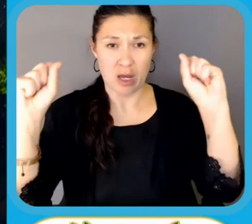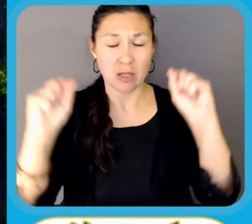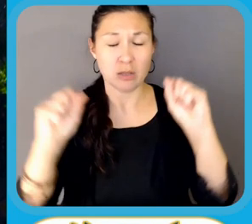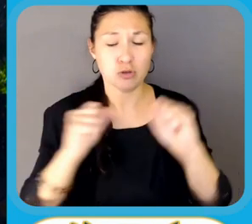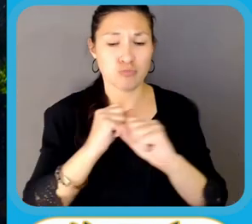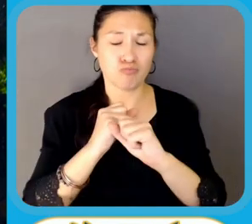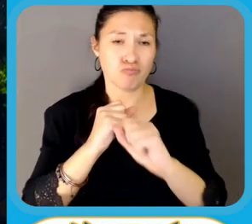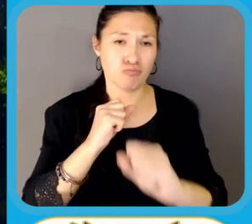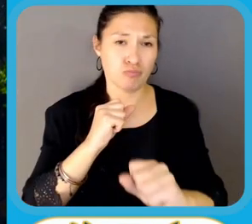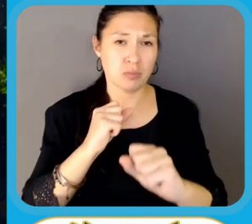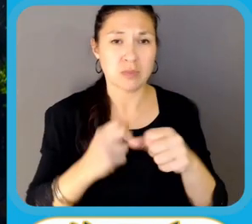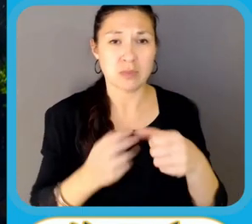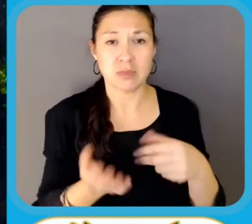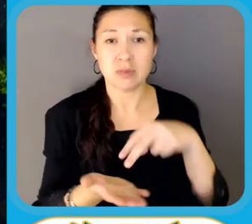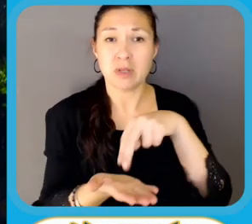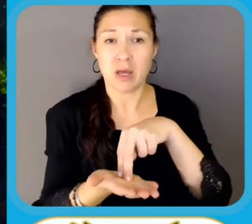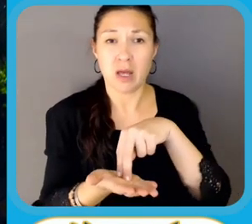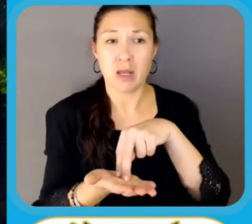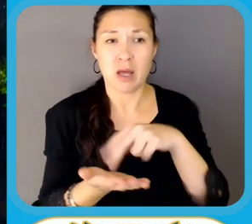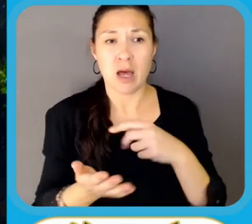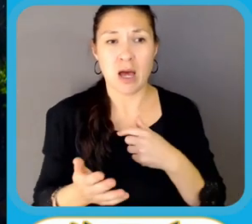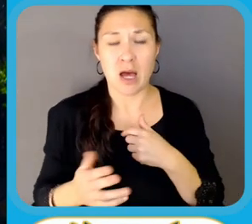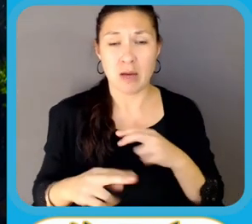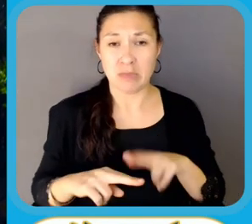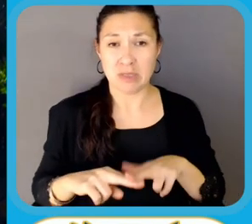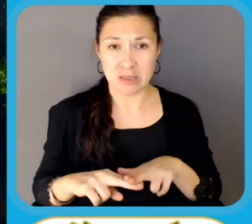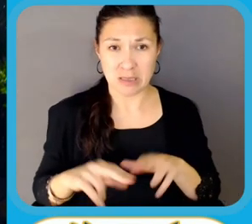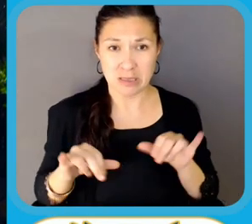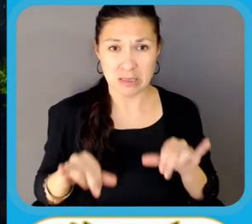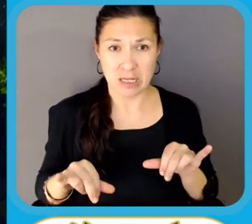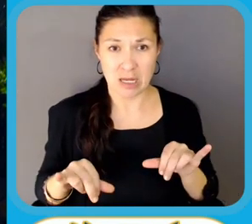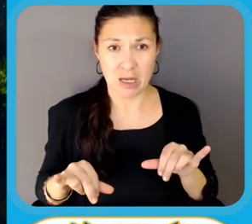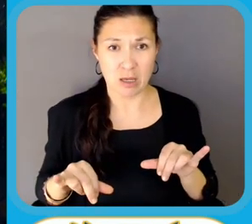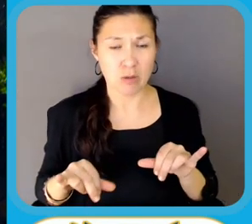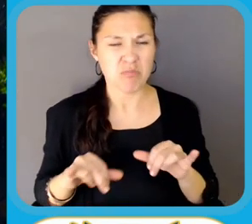remain seated, but feel free to stand up and follow along.